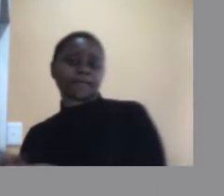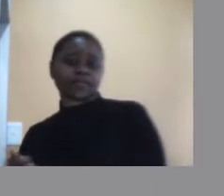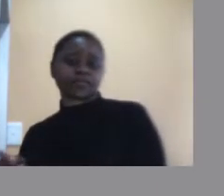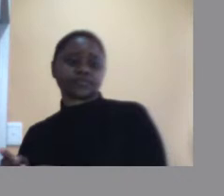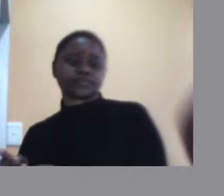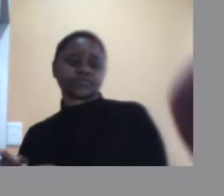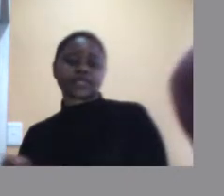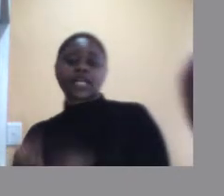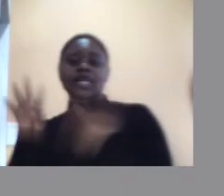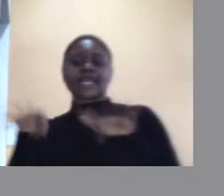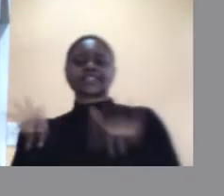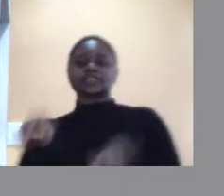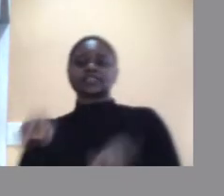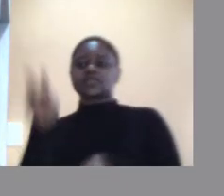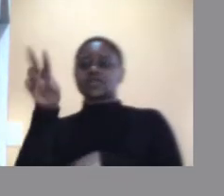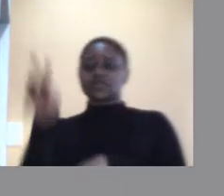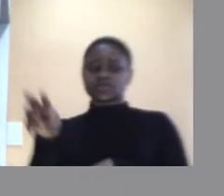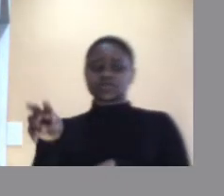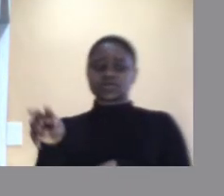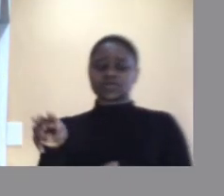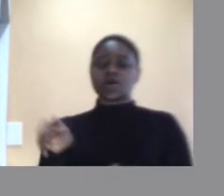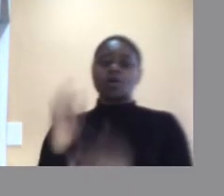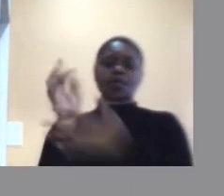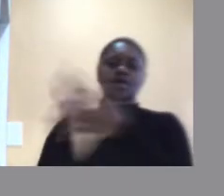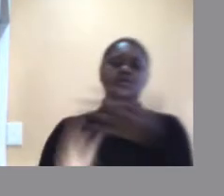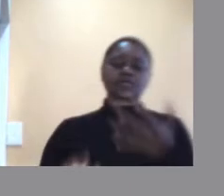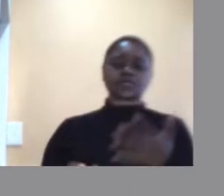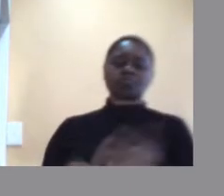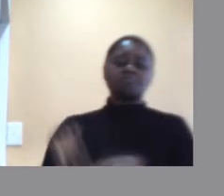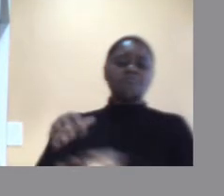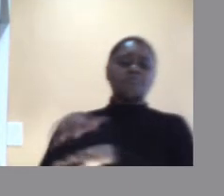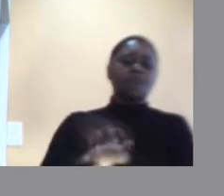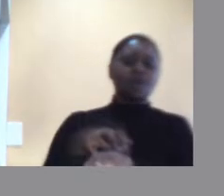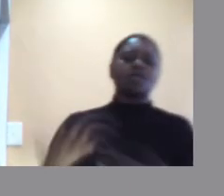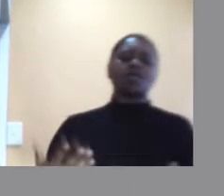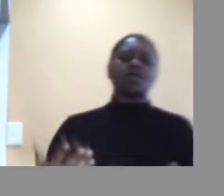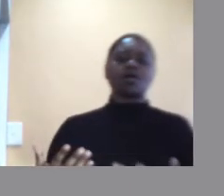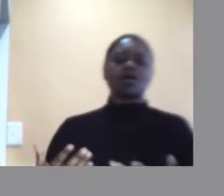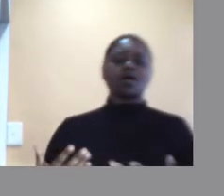argued in 1992 in his History of Mining Workers, Volume 1.